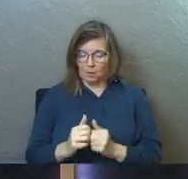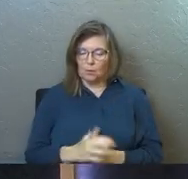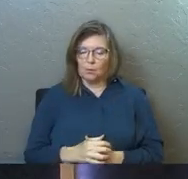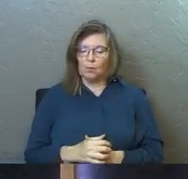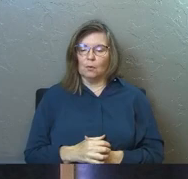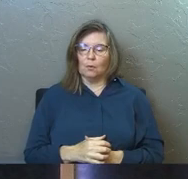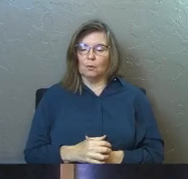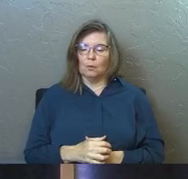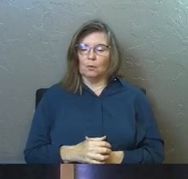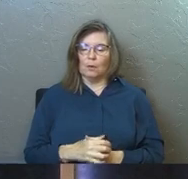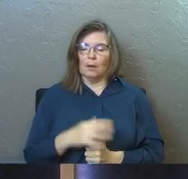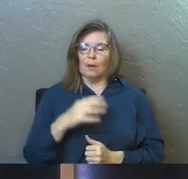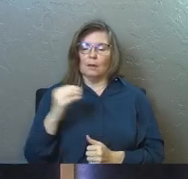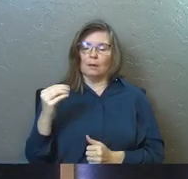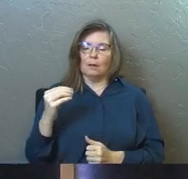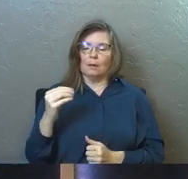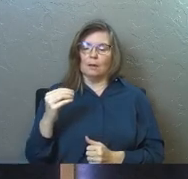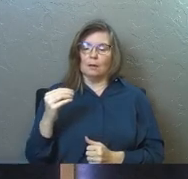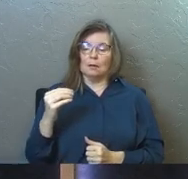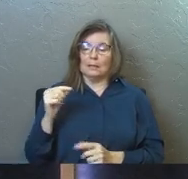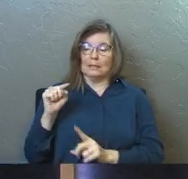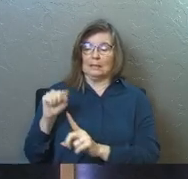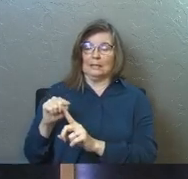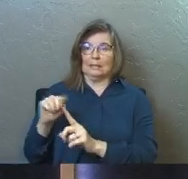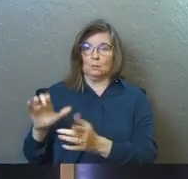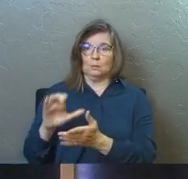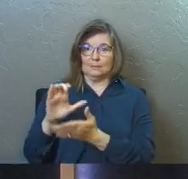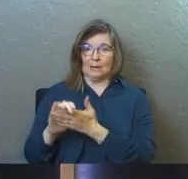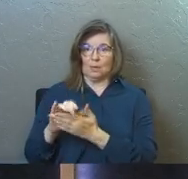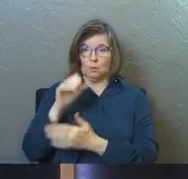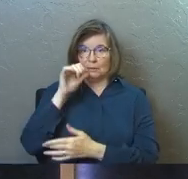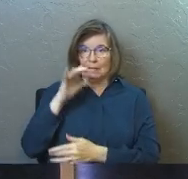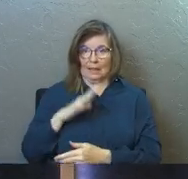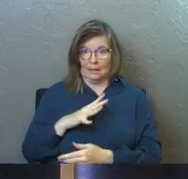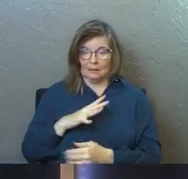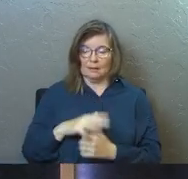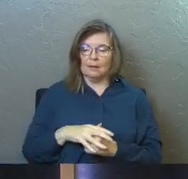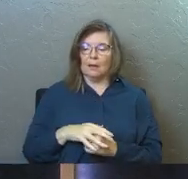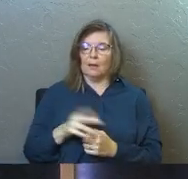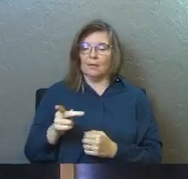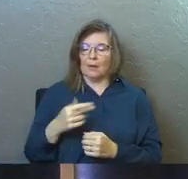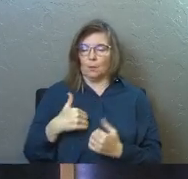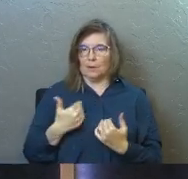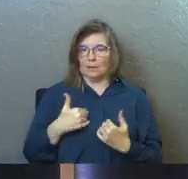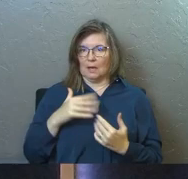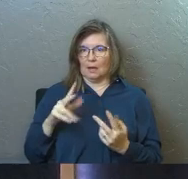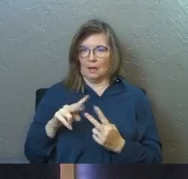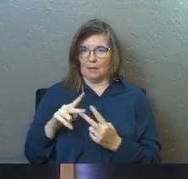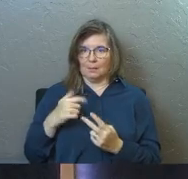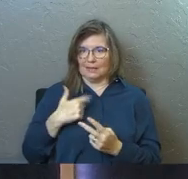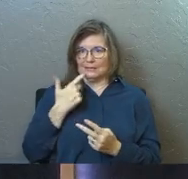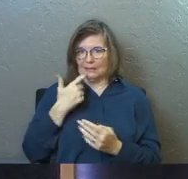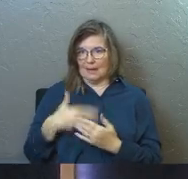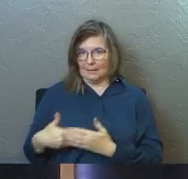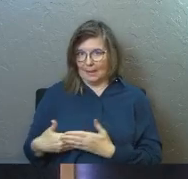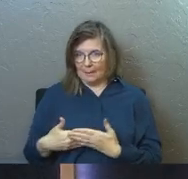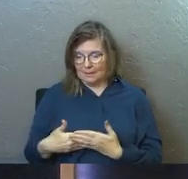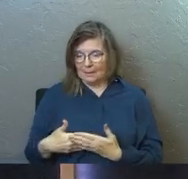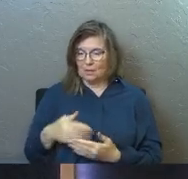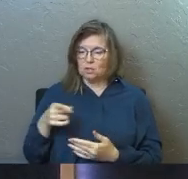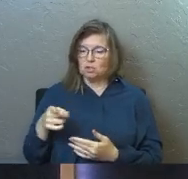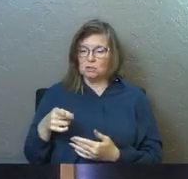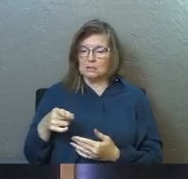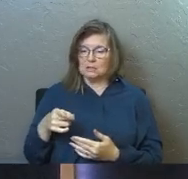together, and he was married to this lady, and they were a young couple, and they had just had a baby,